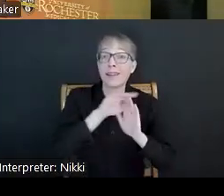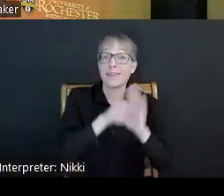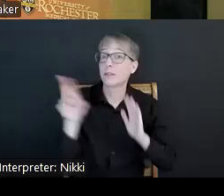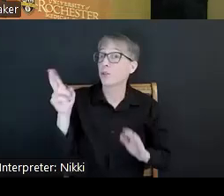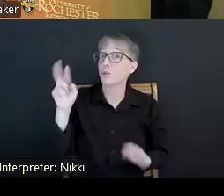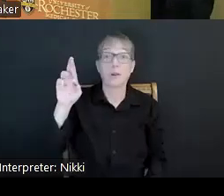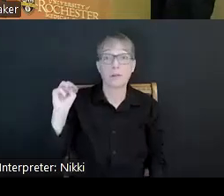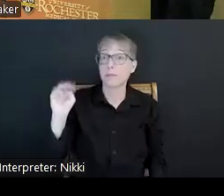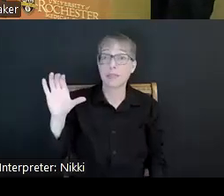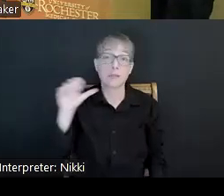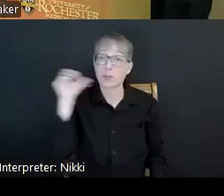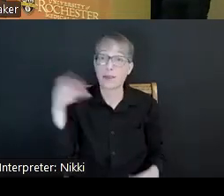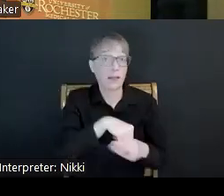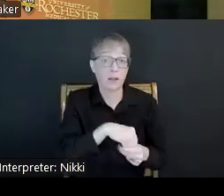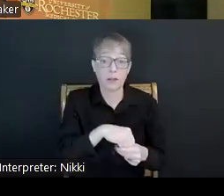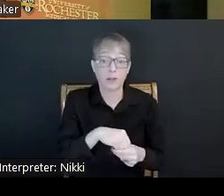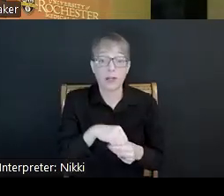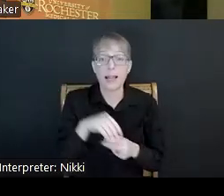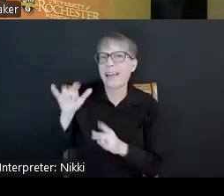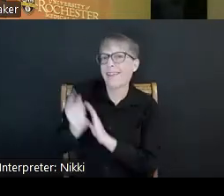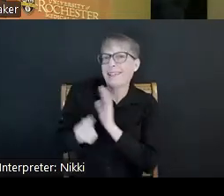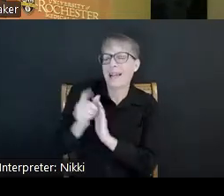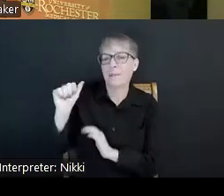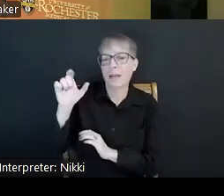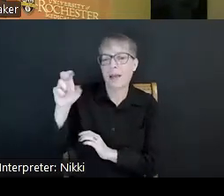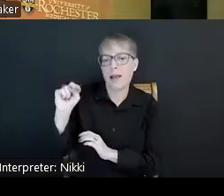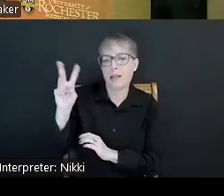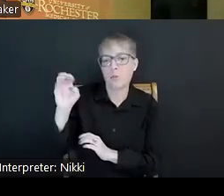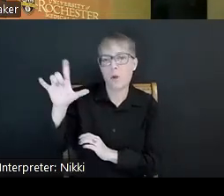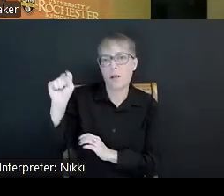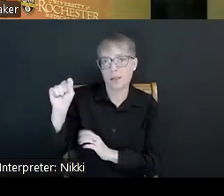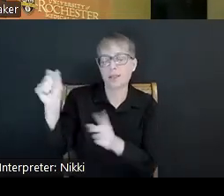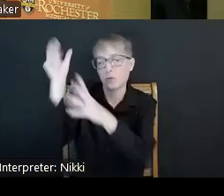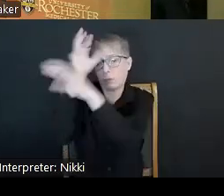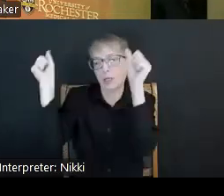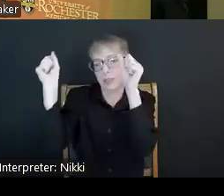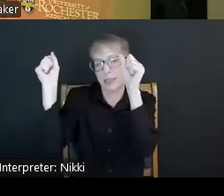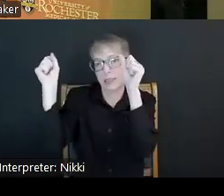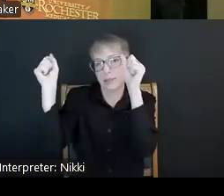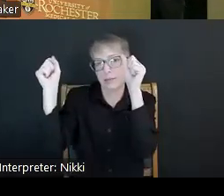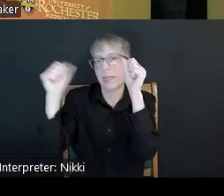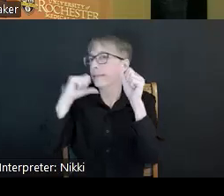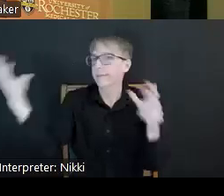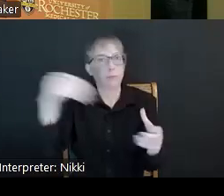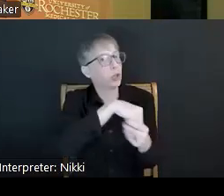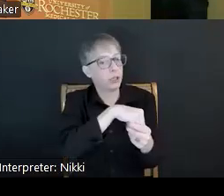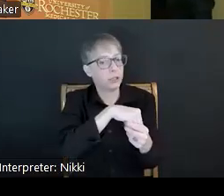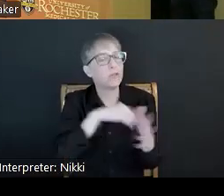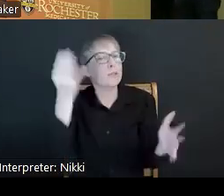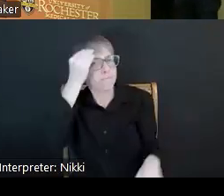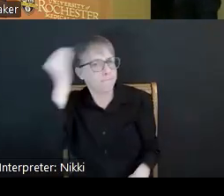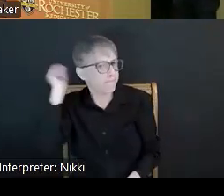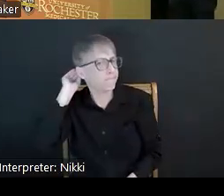included. The president of U of R was Alan Wallace, and they did not participate in any of some of this kind of work. Something to kind of think